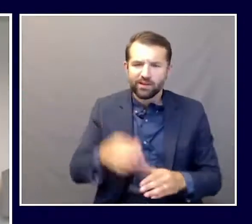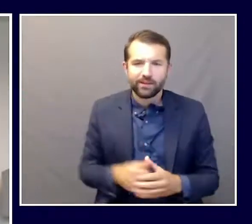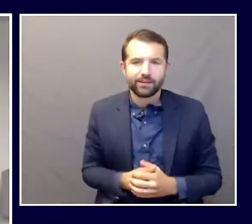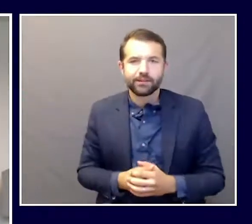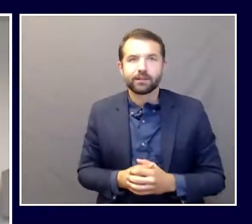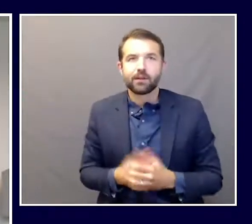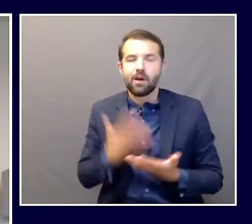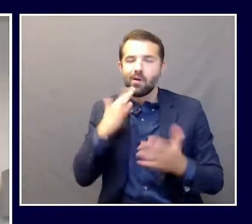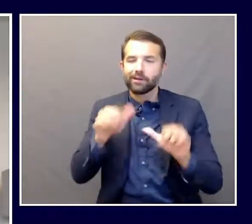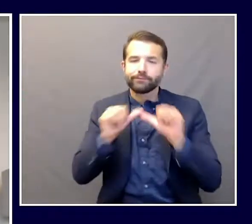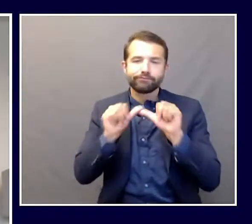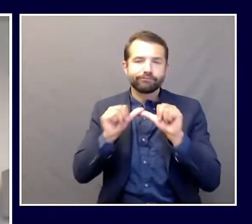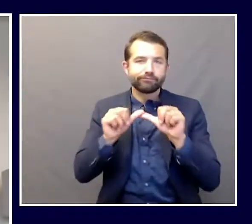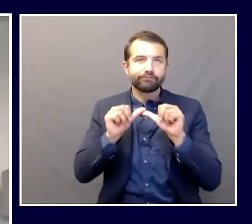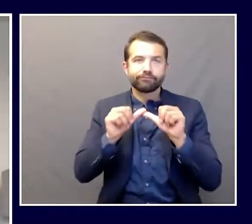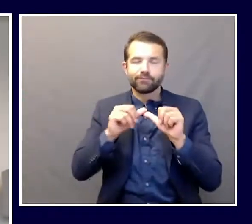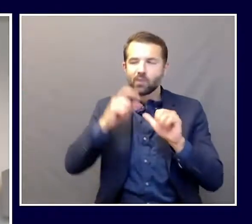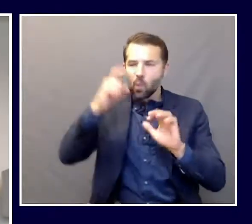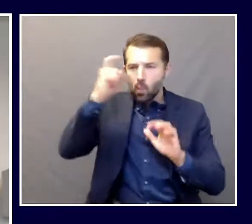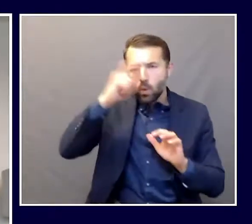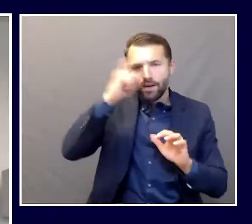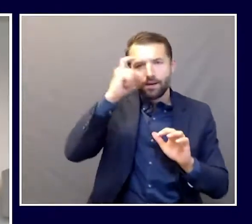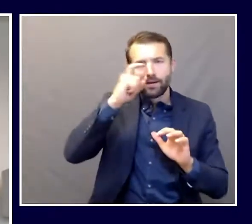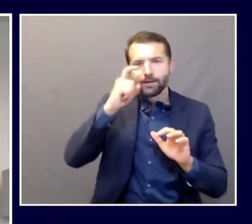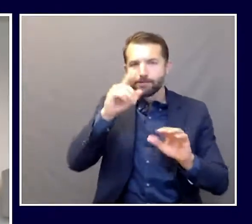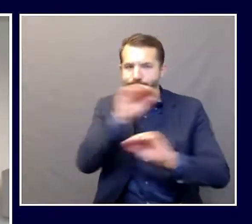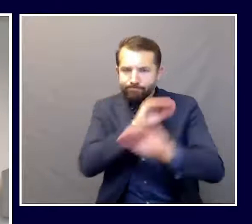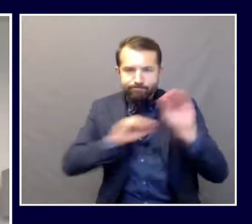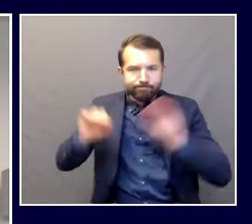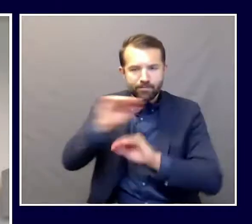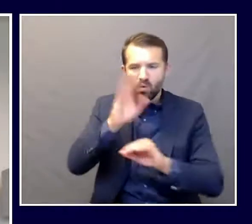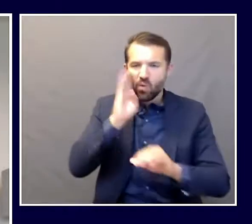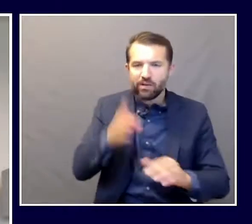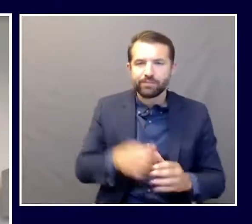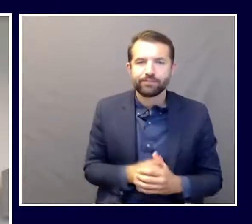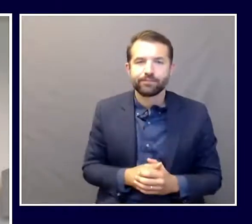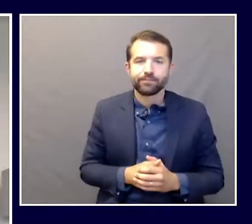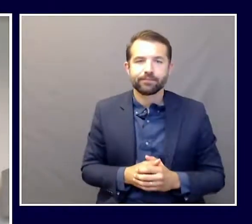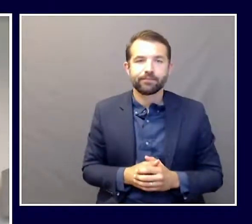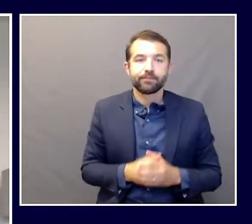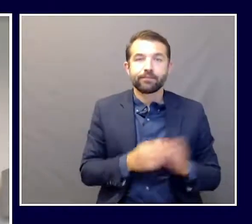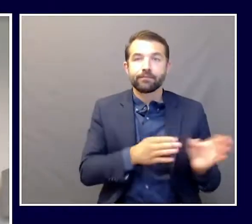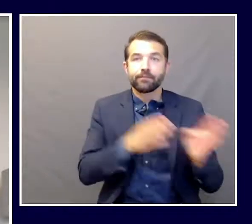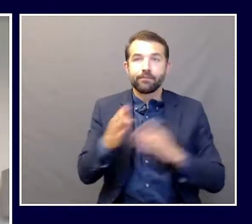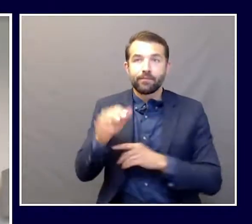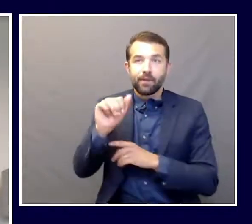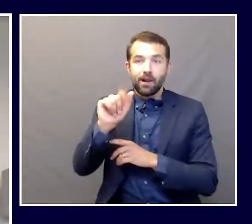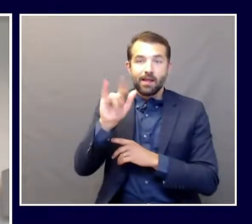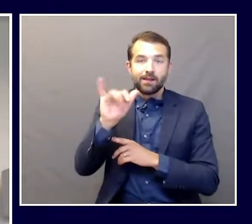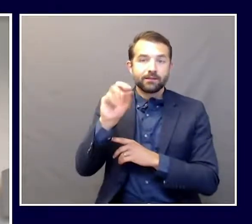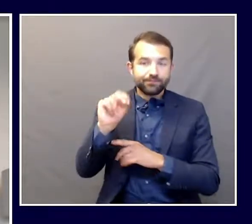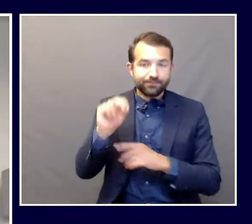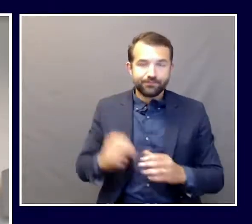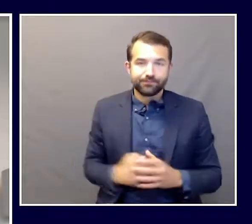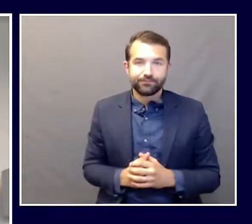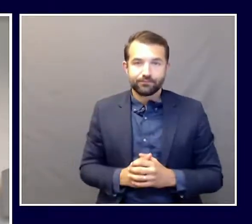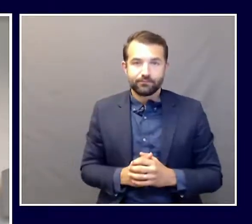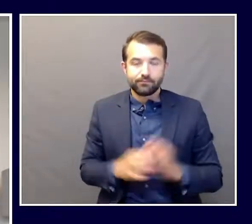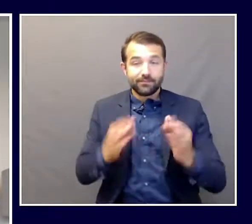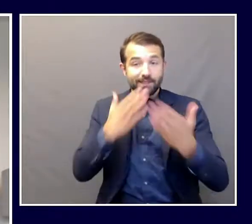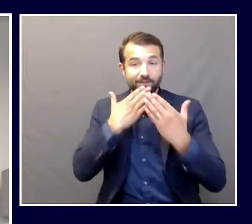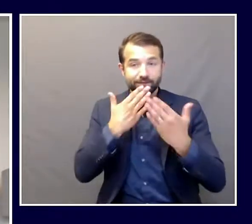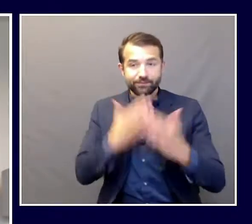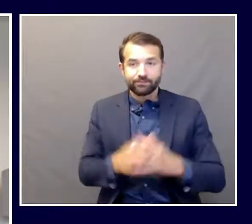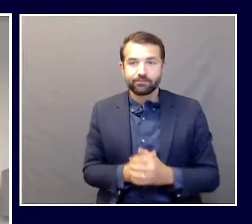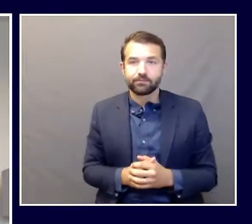Thank you. Yep. Over to Allison Ross next. Hi, Dr. Shah. Thanks so much for taking my question. So just